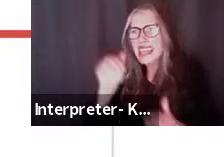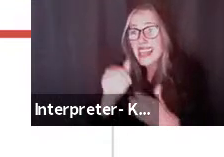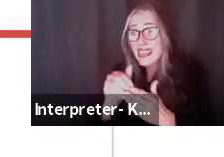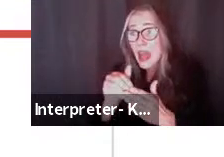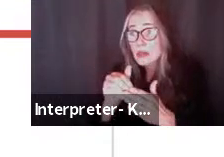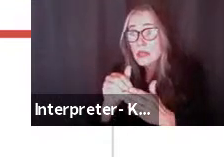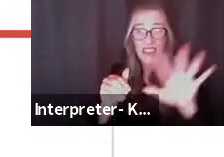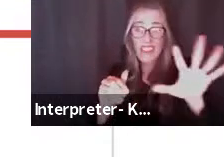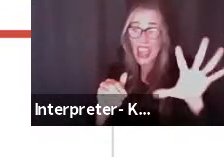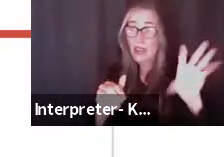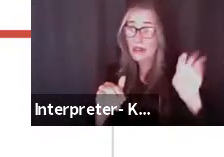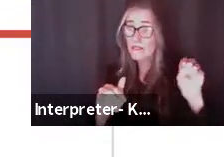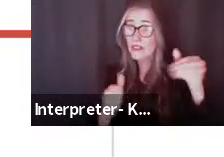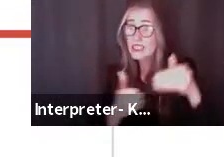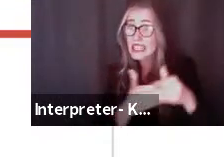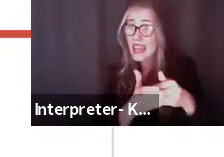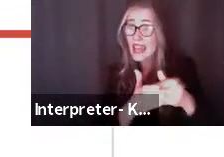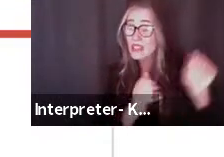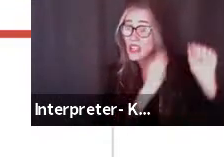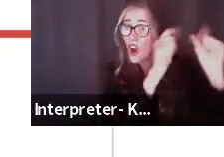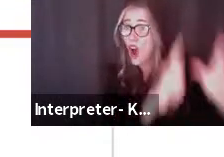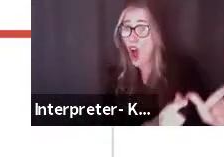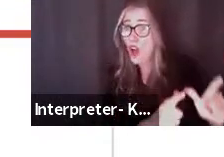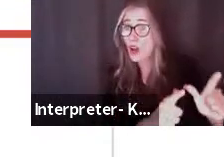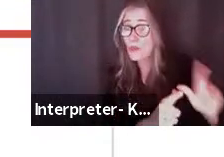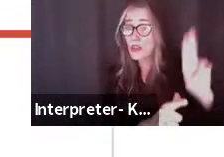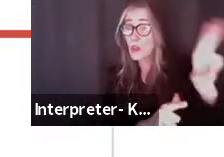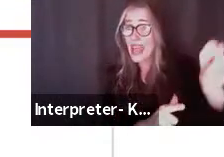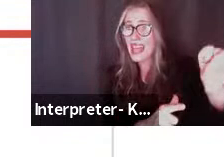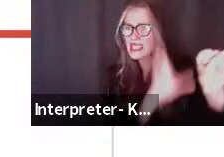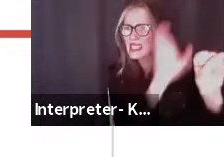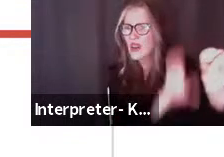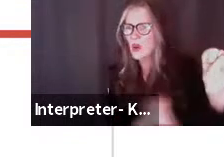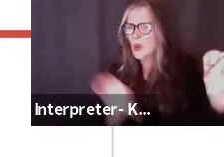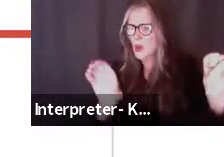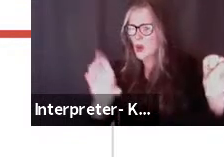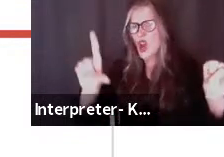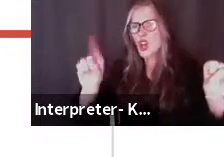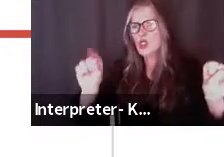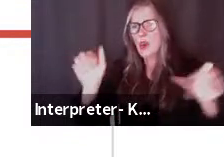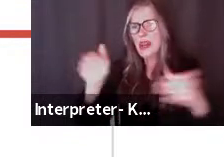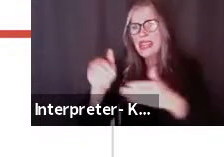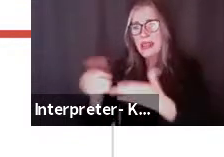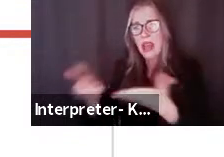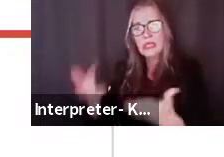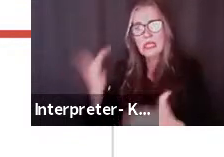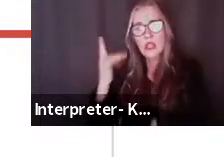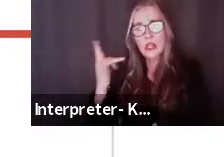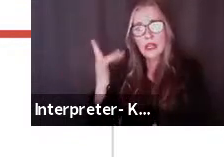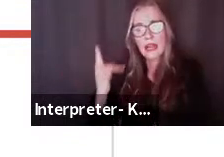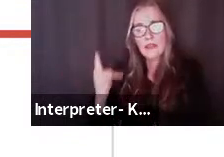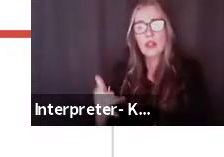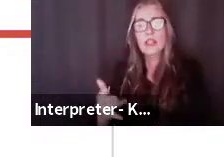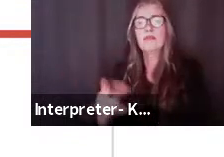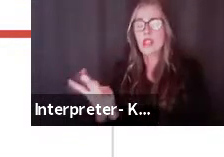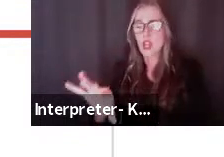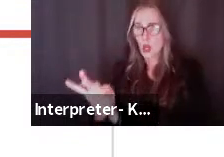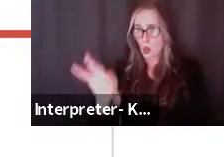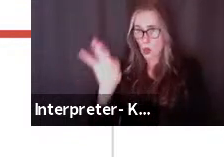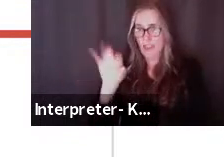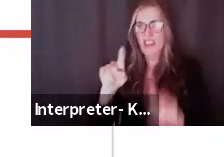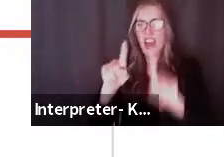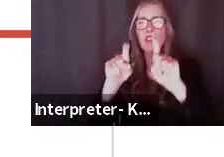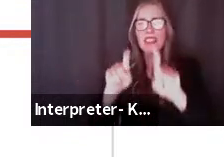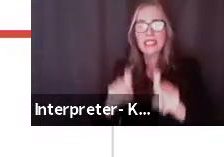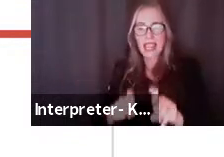place so drawing from a rich archive of sterilization requests that were located by dr stern